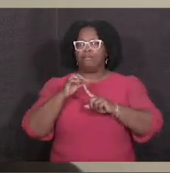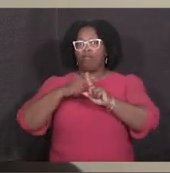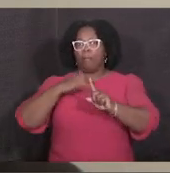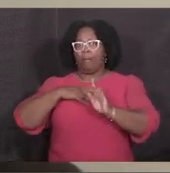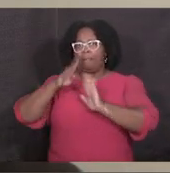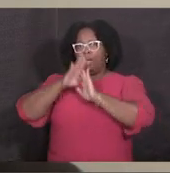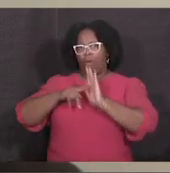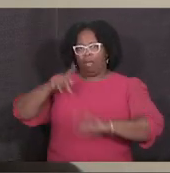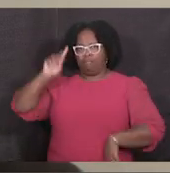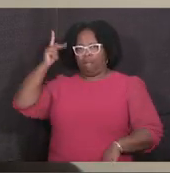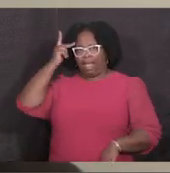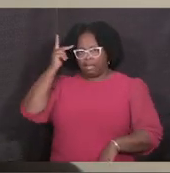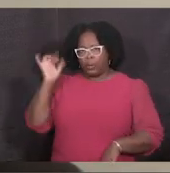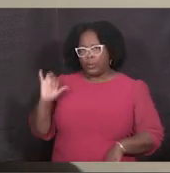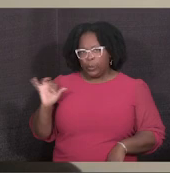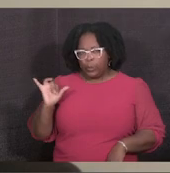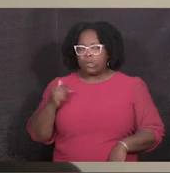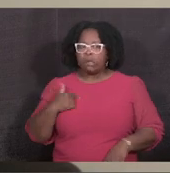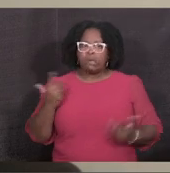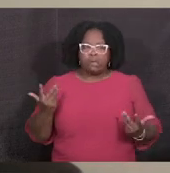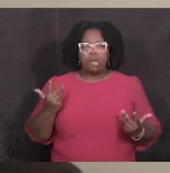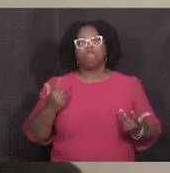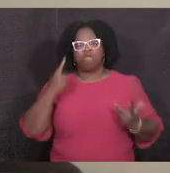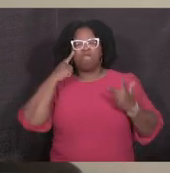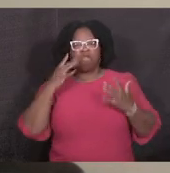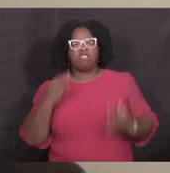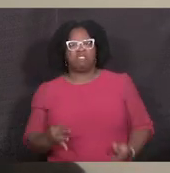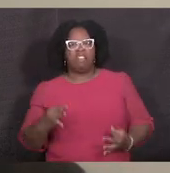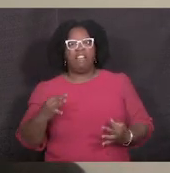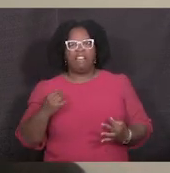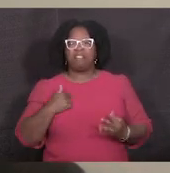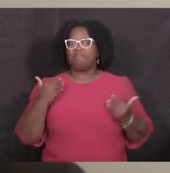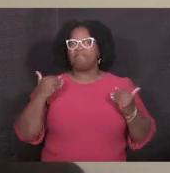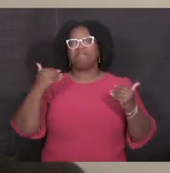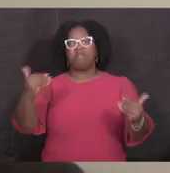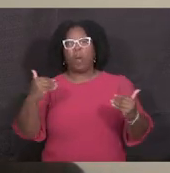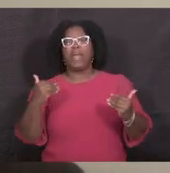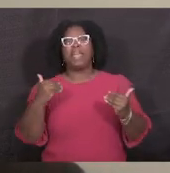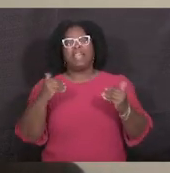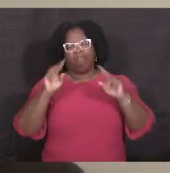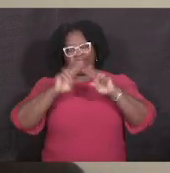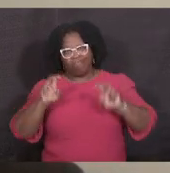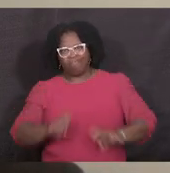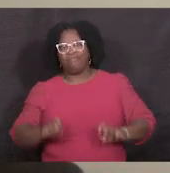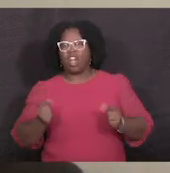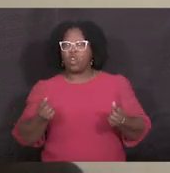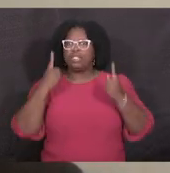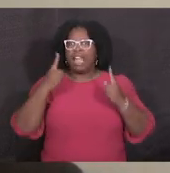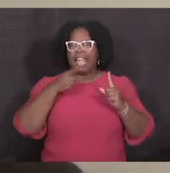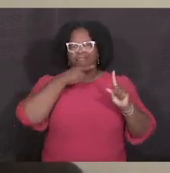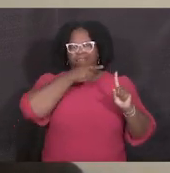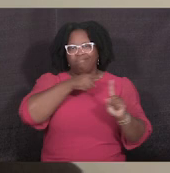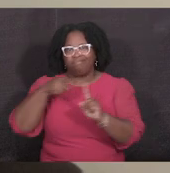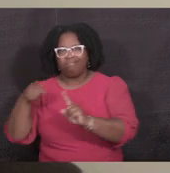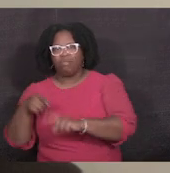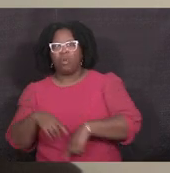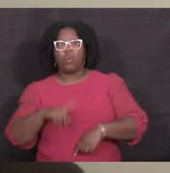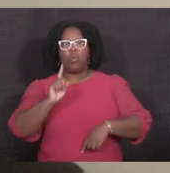so what I did was I just started to make my rounds to really understand the various pain points and gaps